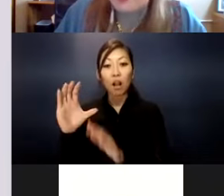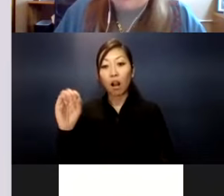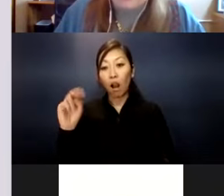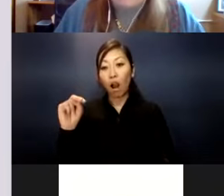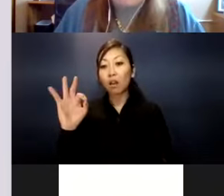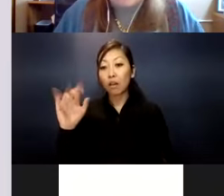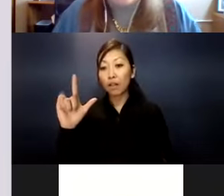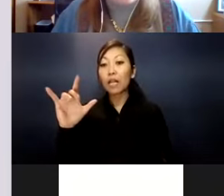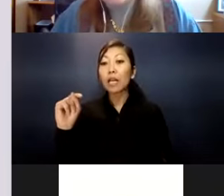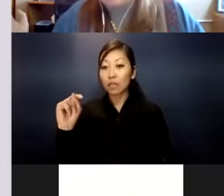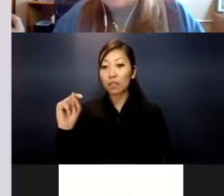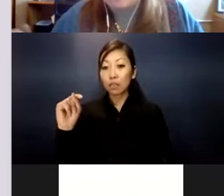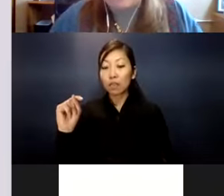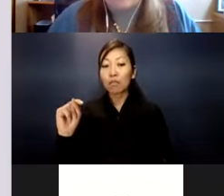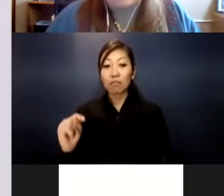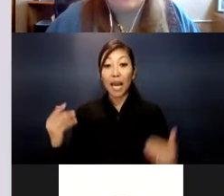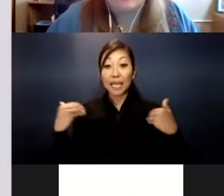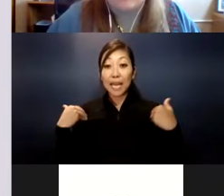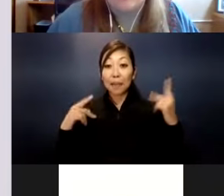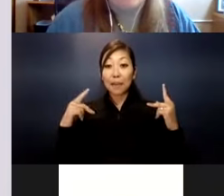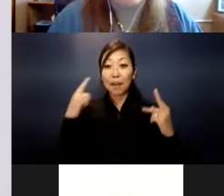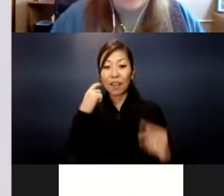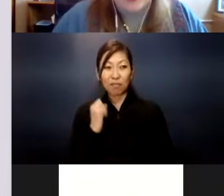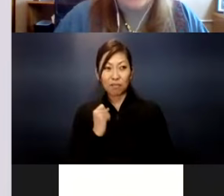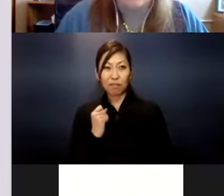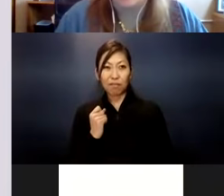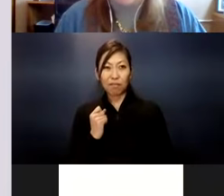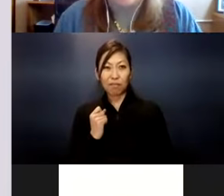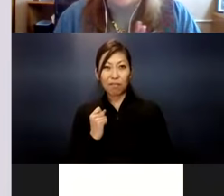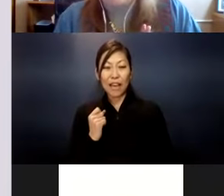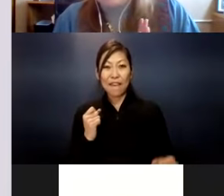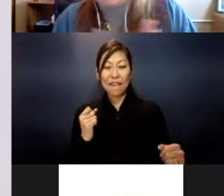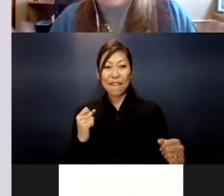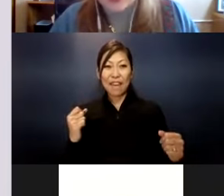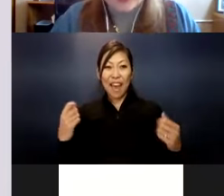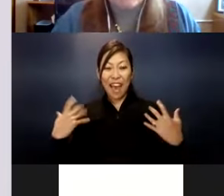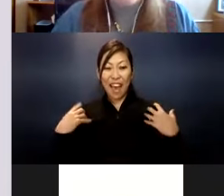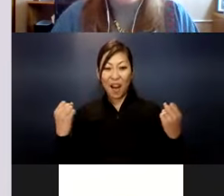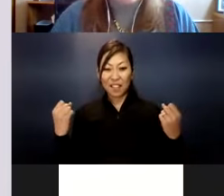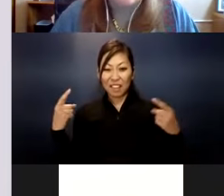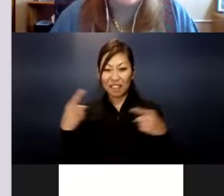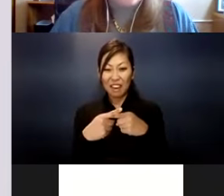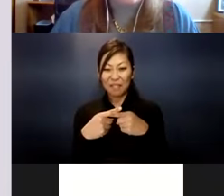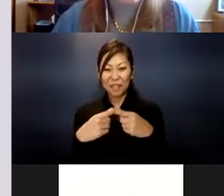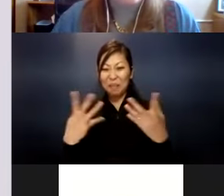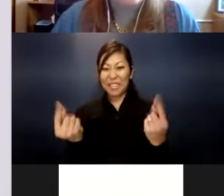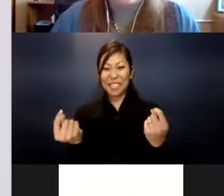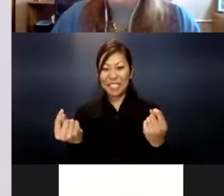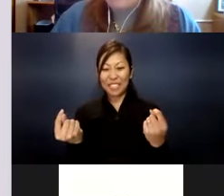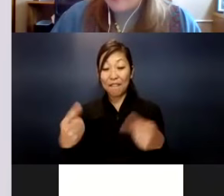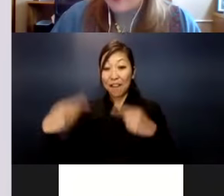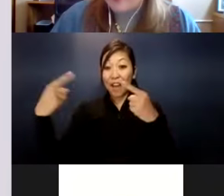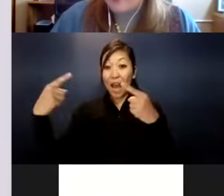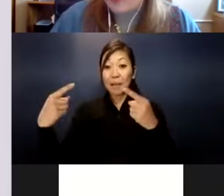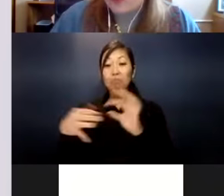Young people might believe that there's no such thing as healthy conflict. If you're fighting, you should break up. And